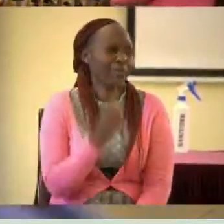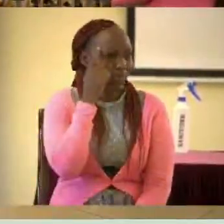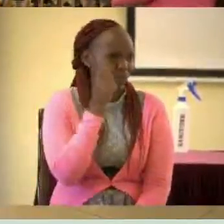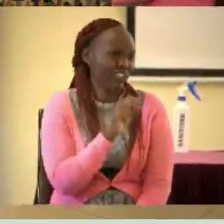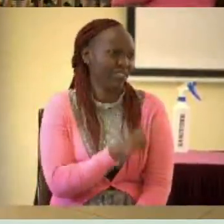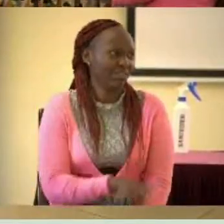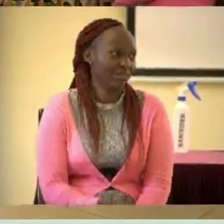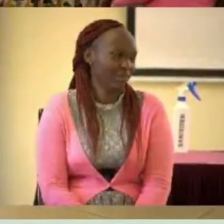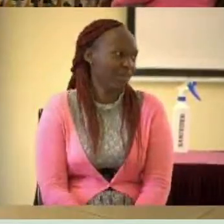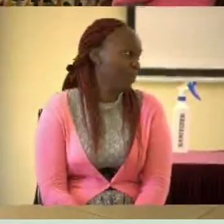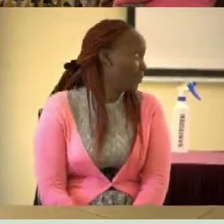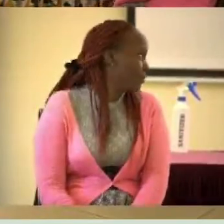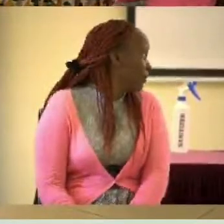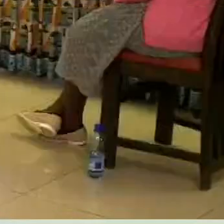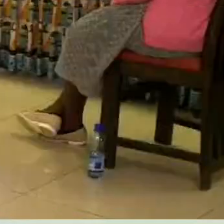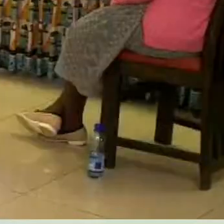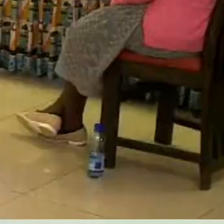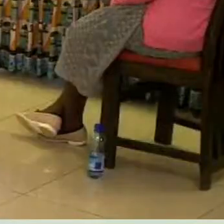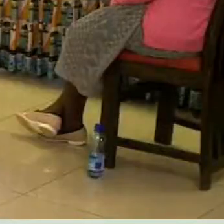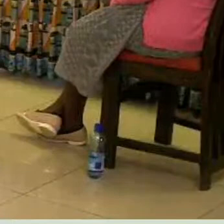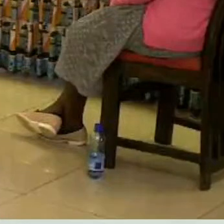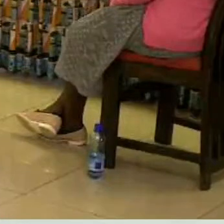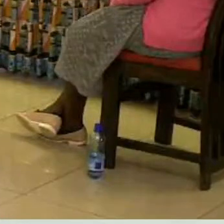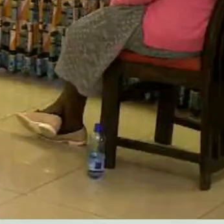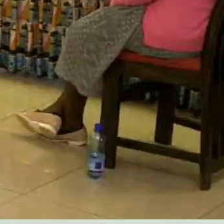Is this true? Aye, but it's okay.